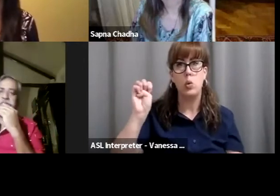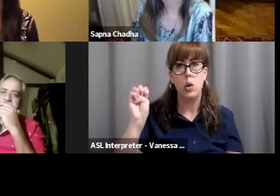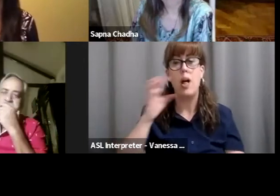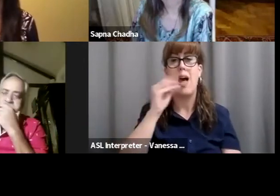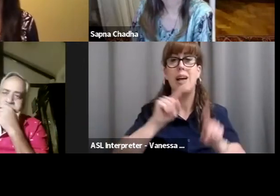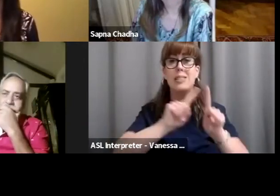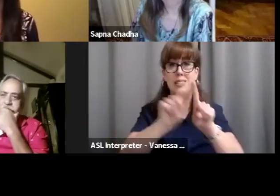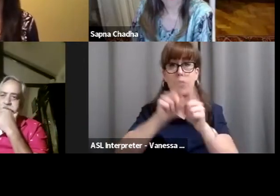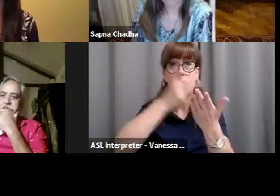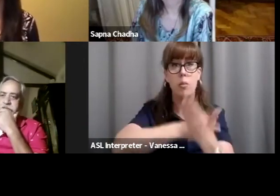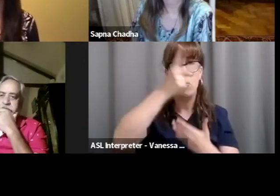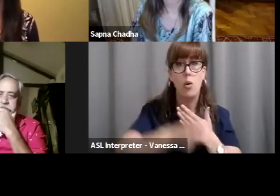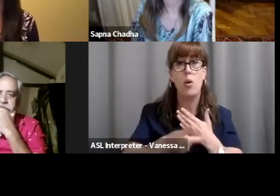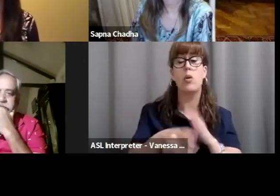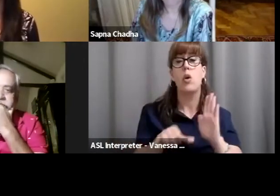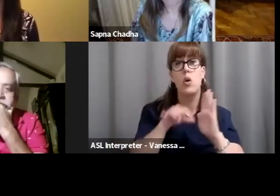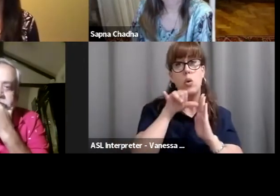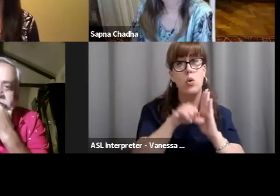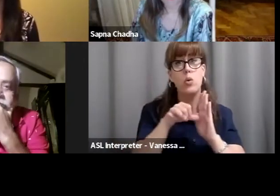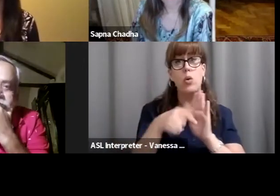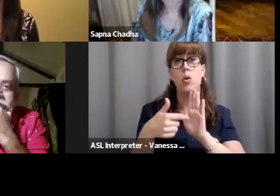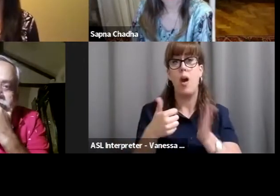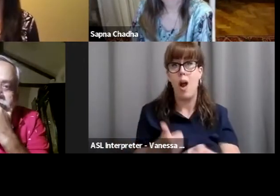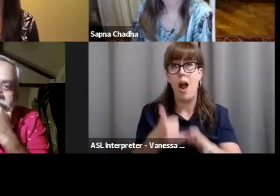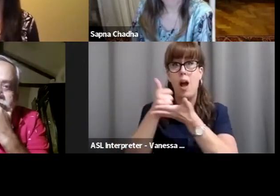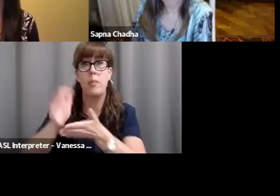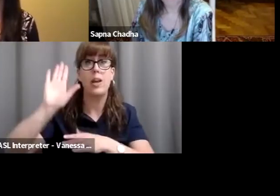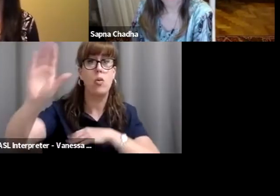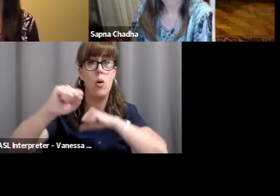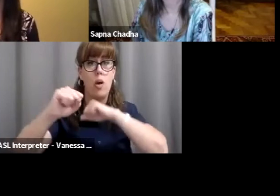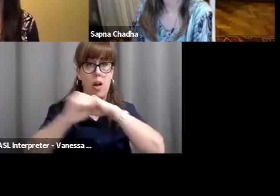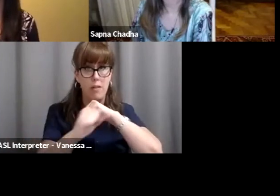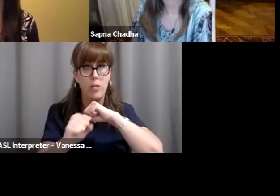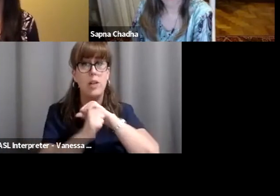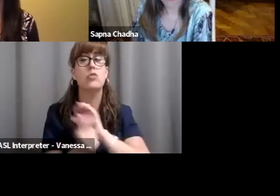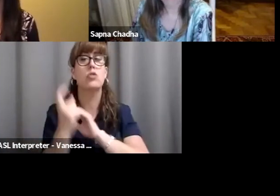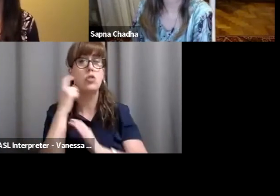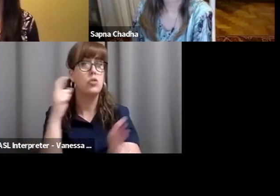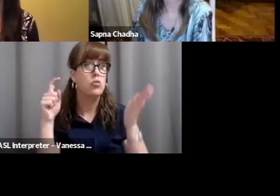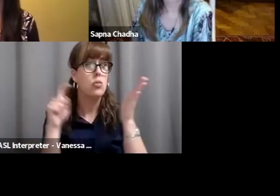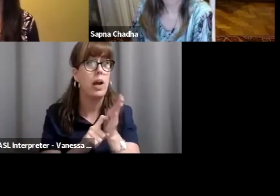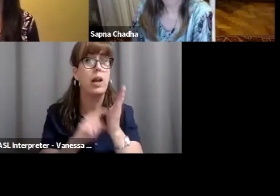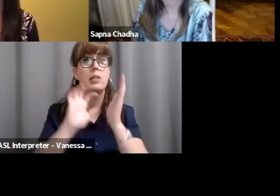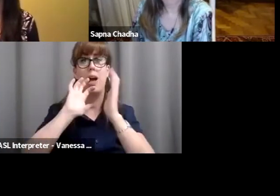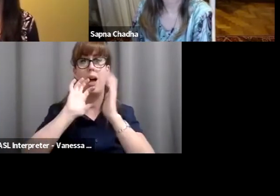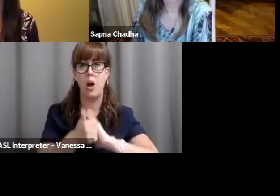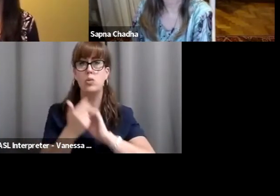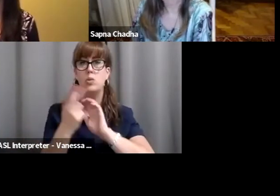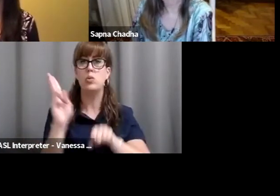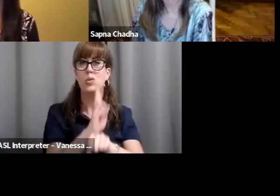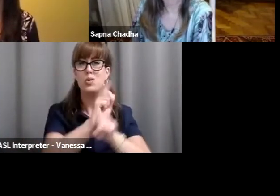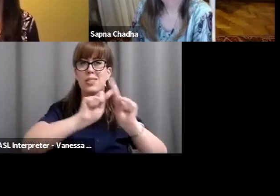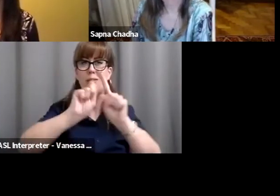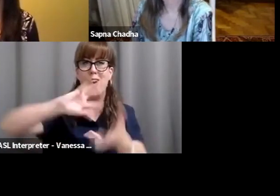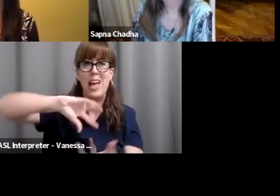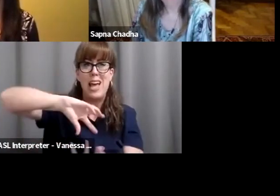and YouTube are helping your advertisers to recognize how to use an intersectional lens when creating content